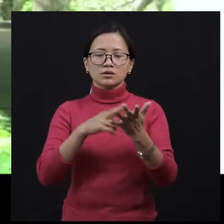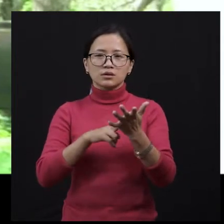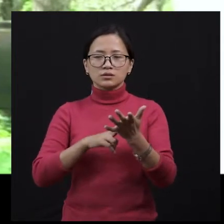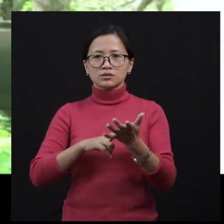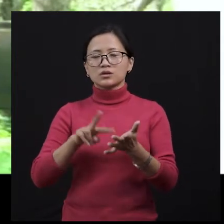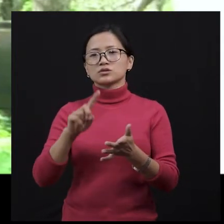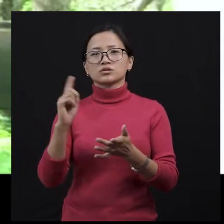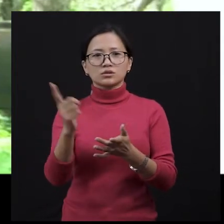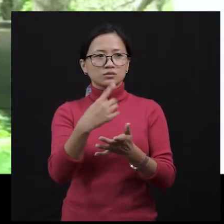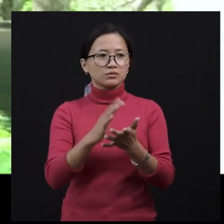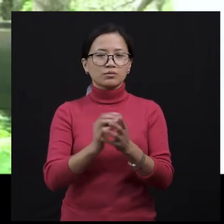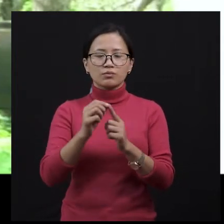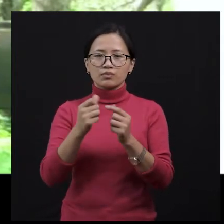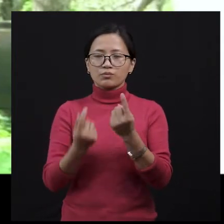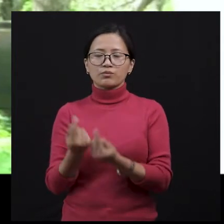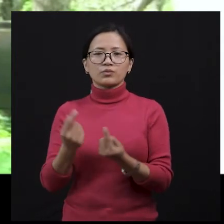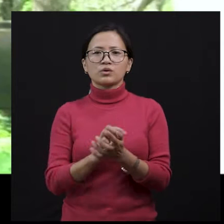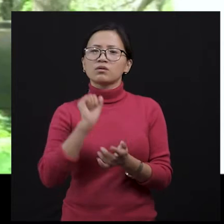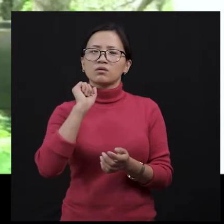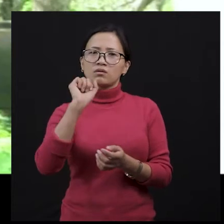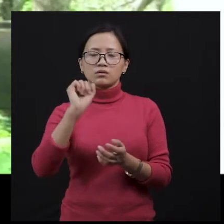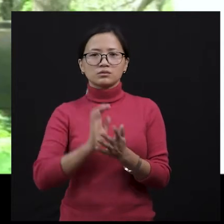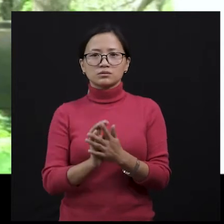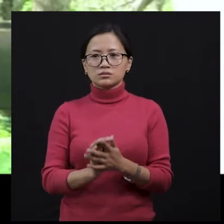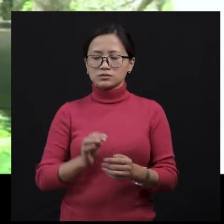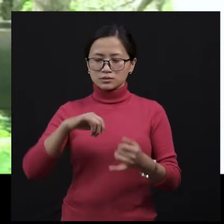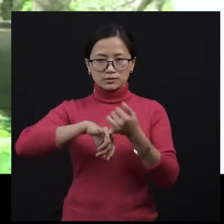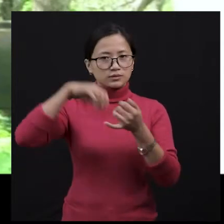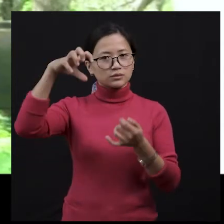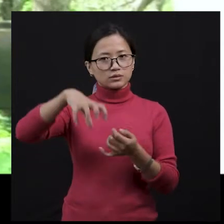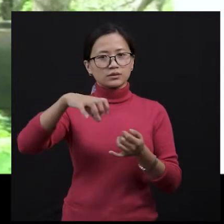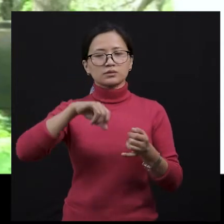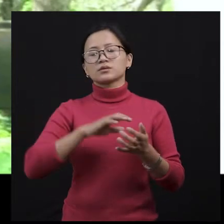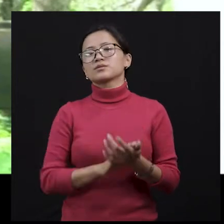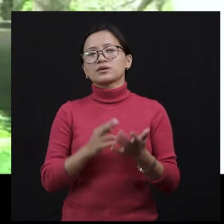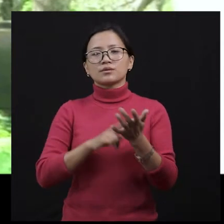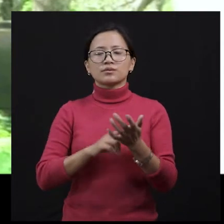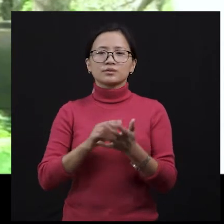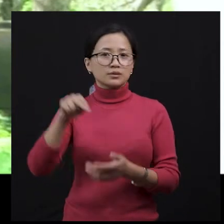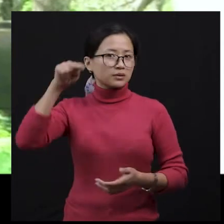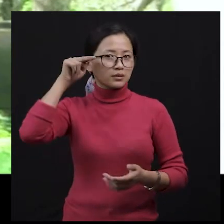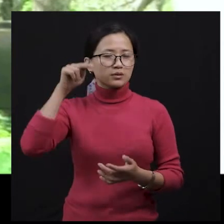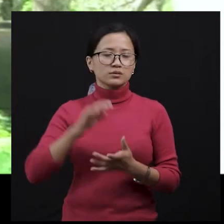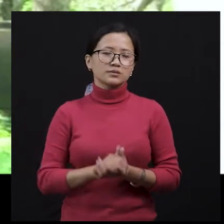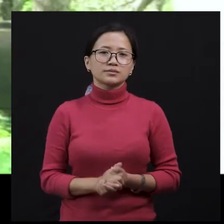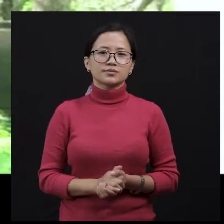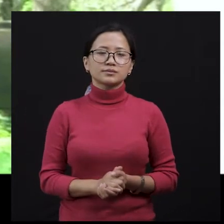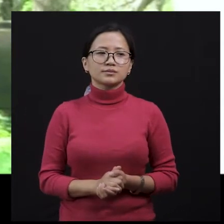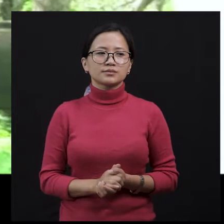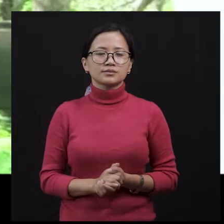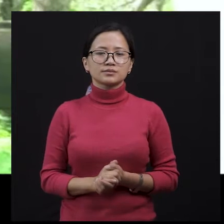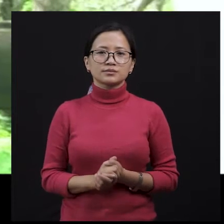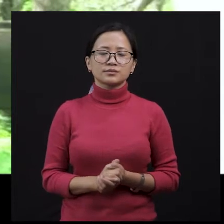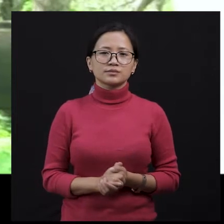located? In our own state, Nagaland, in Tanki National Park.